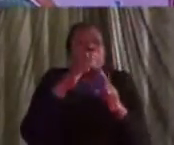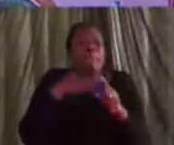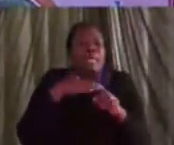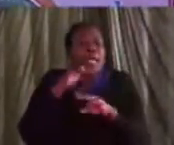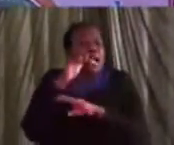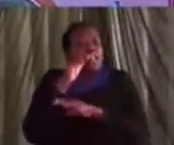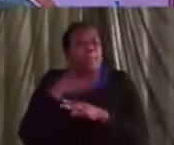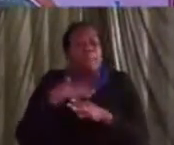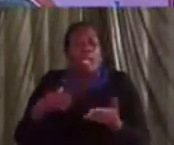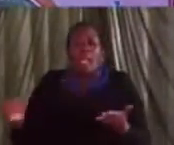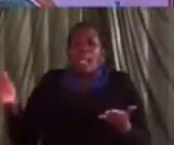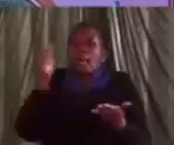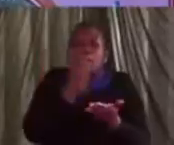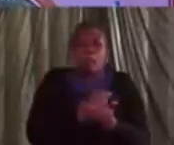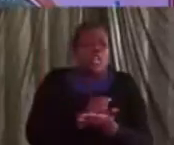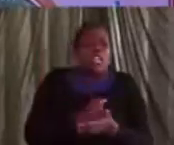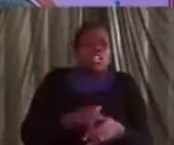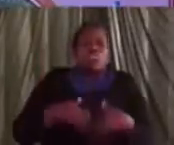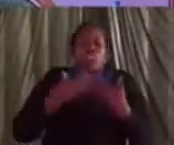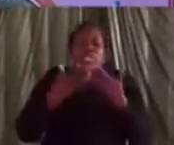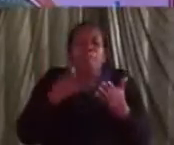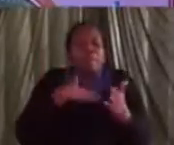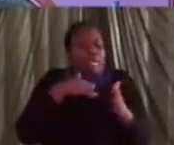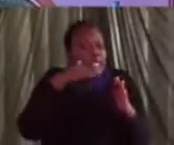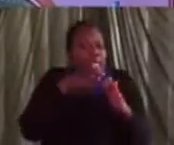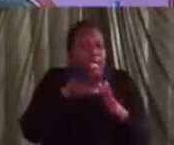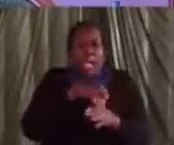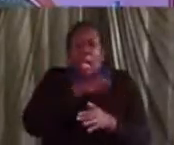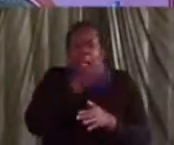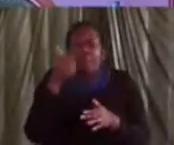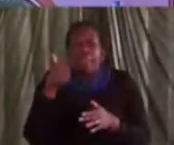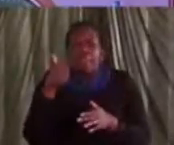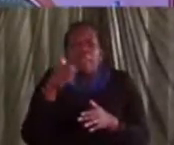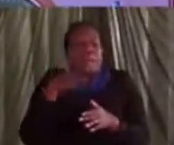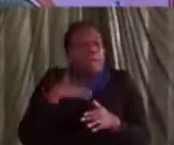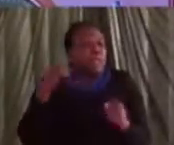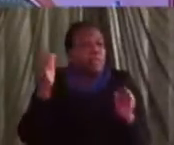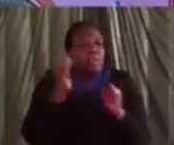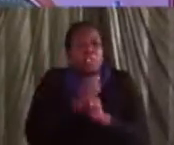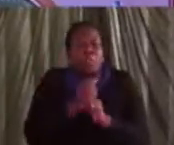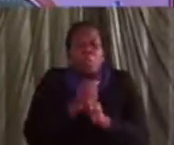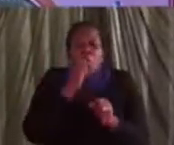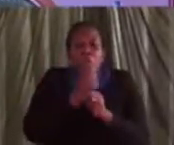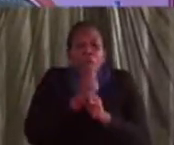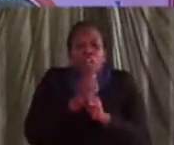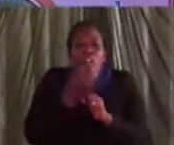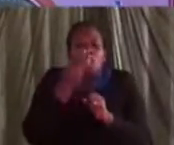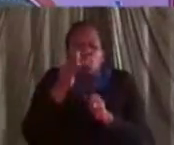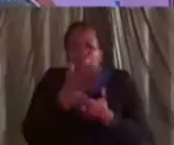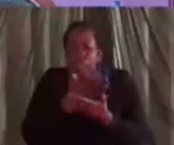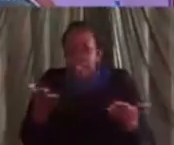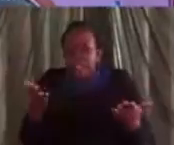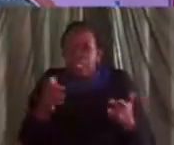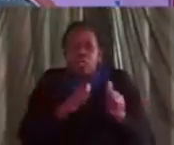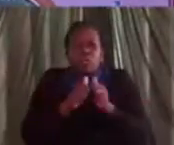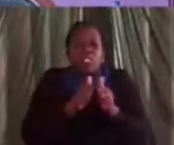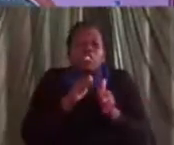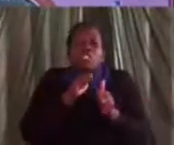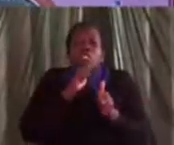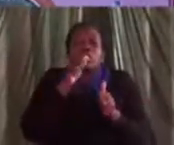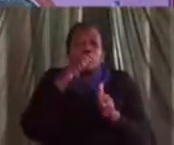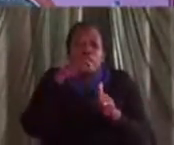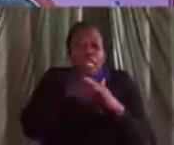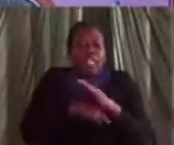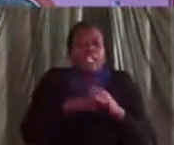me extra details. If that, and I cannot work on anything which I am not in control. Okay, let me leave that to you.